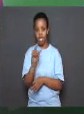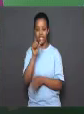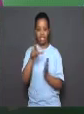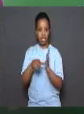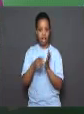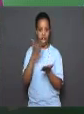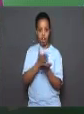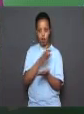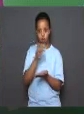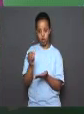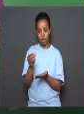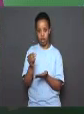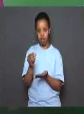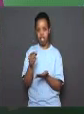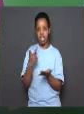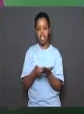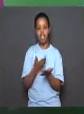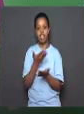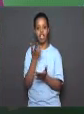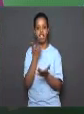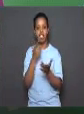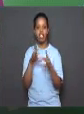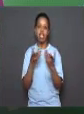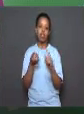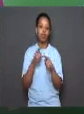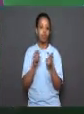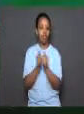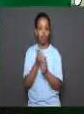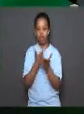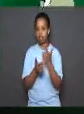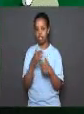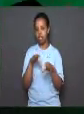moment while you discuss this with a classmate.